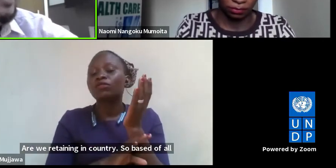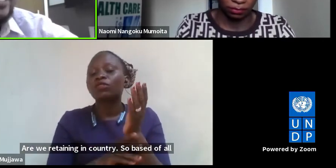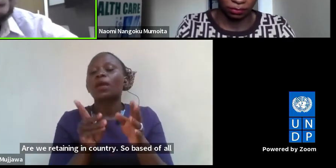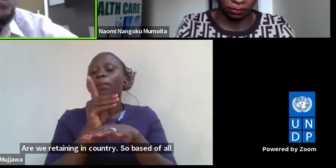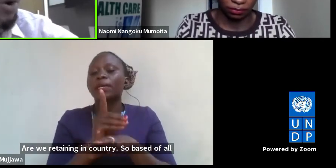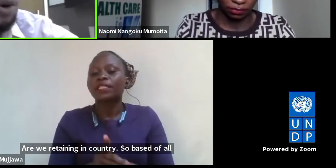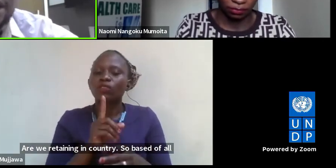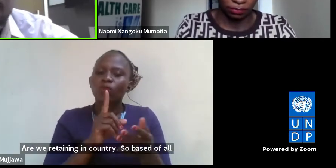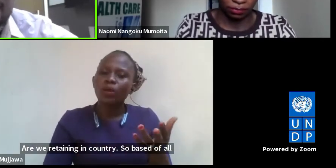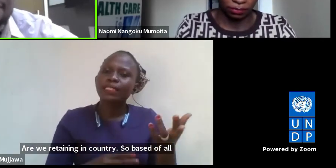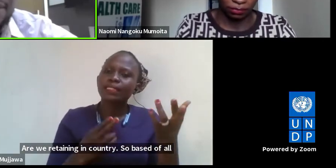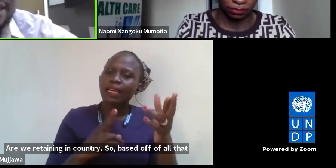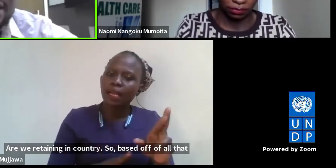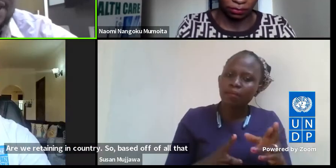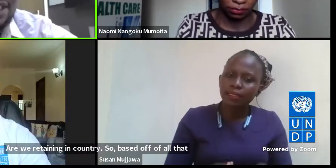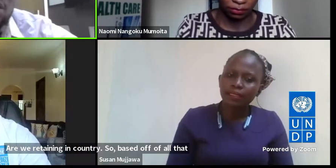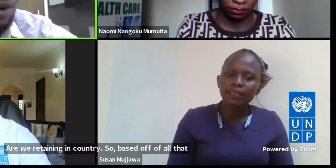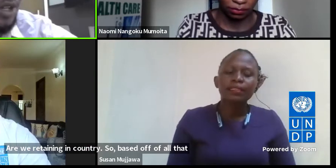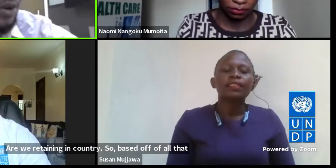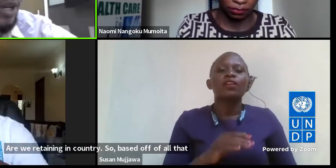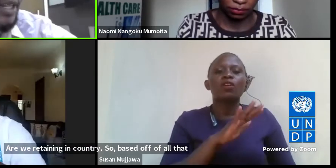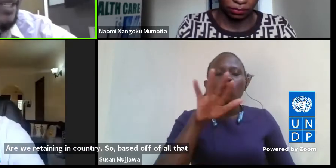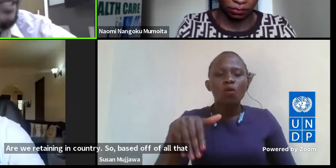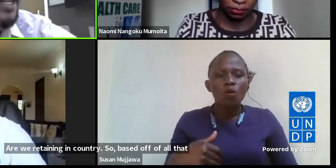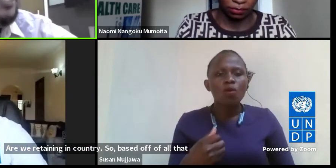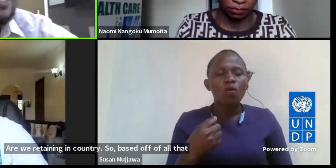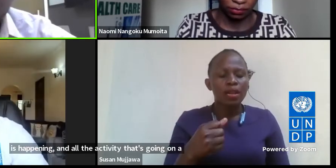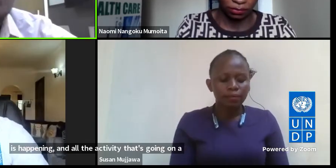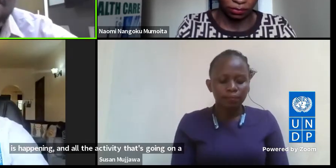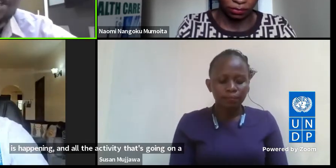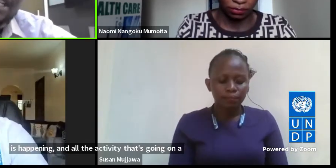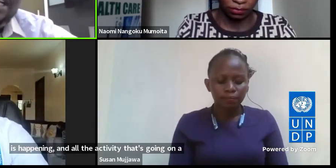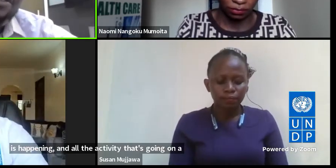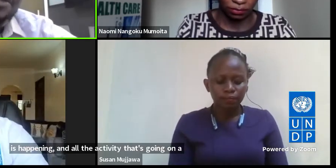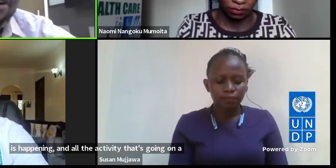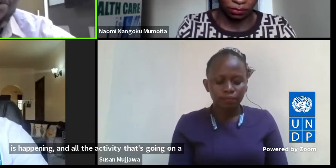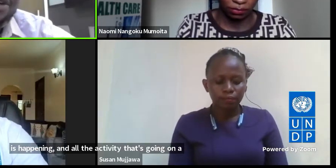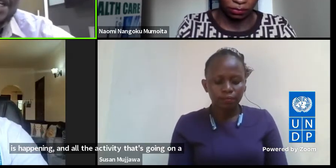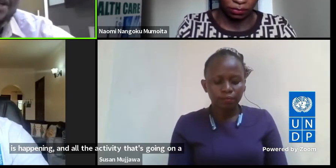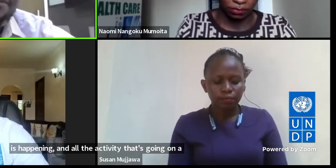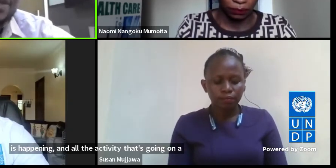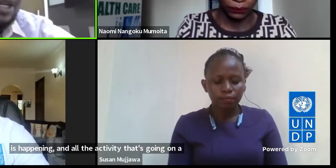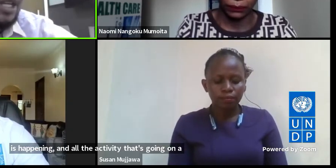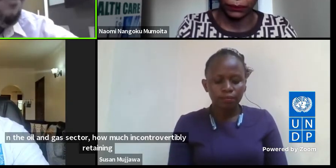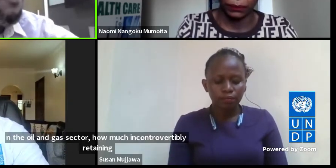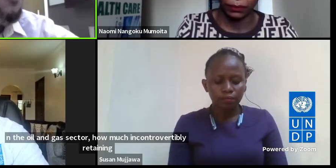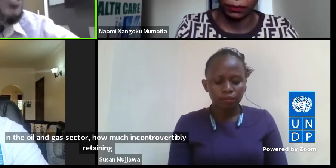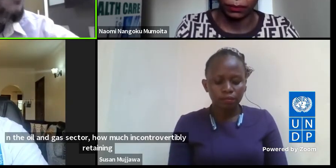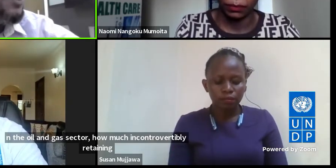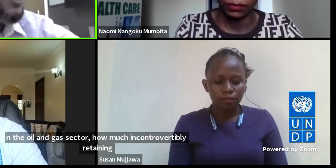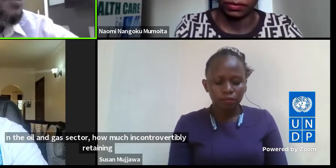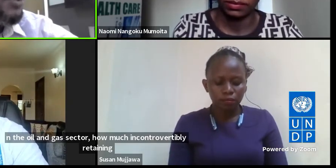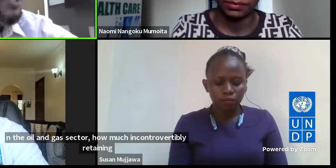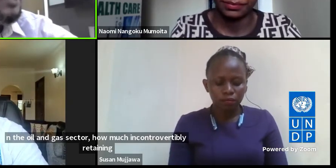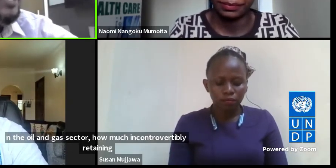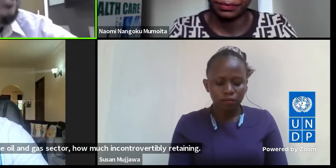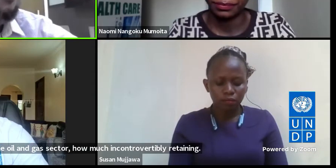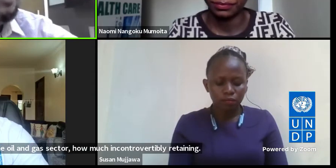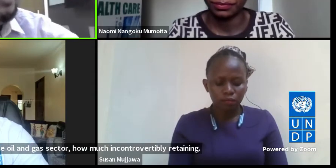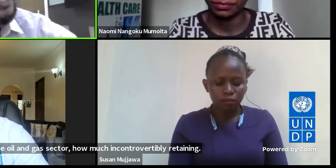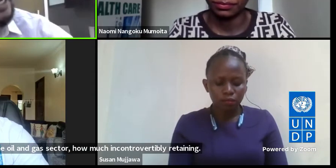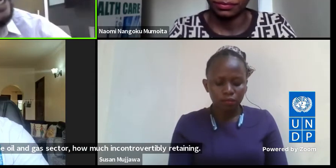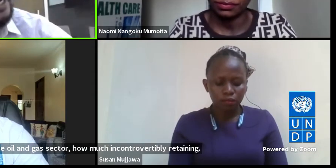happening and all the activity that's going on in the oil and gas sector, how much in-country value are we retaining? If you think about the opportunities